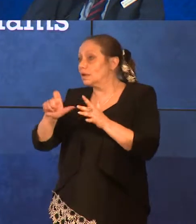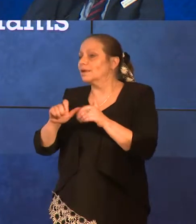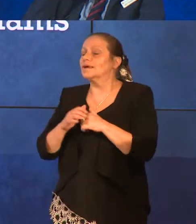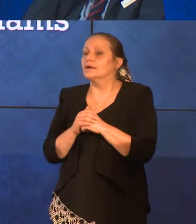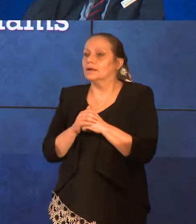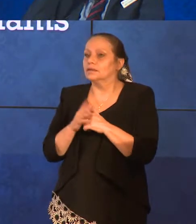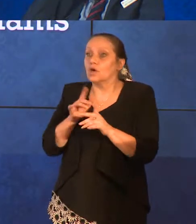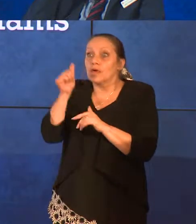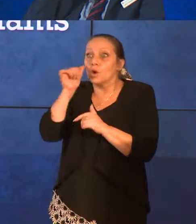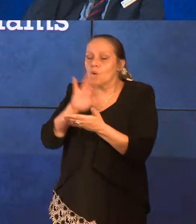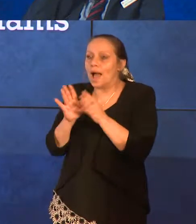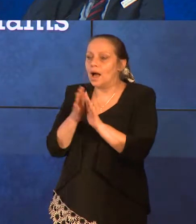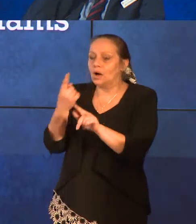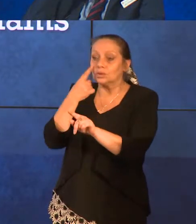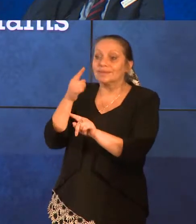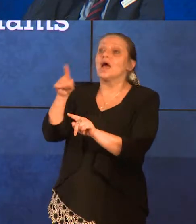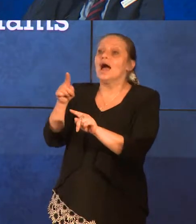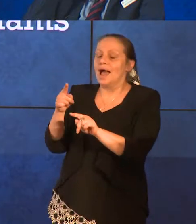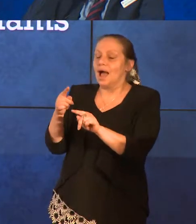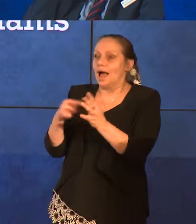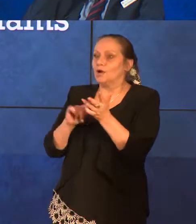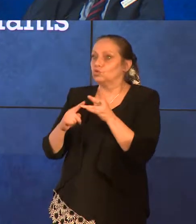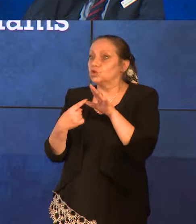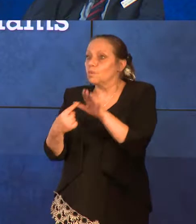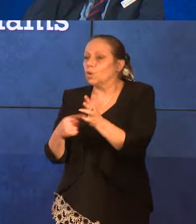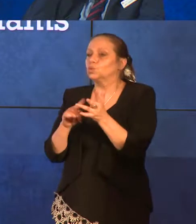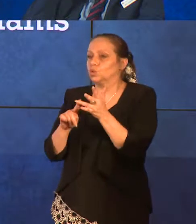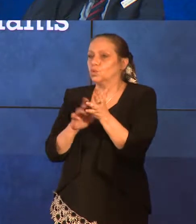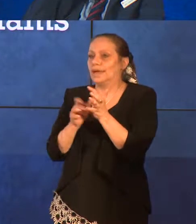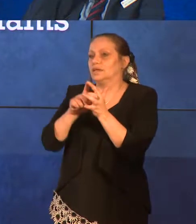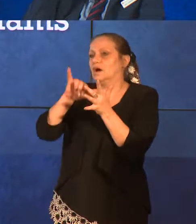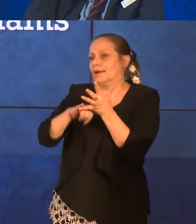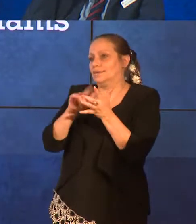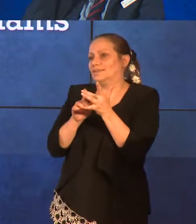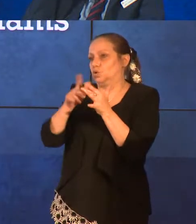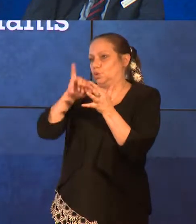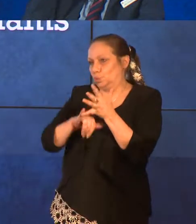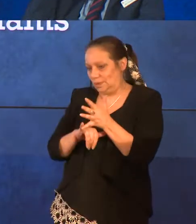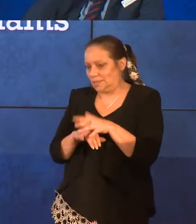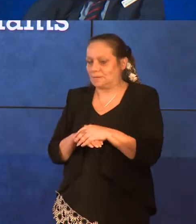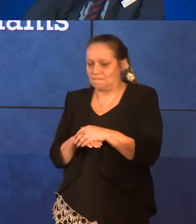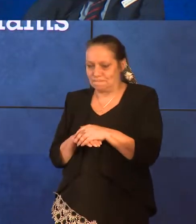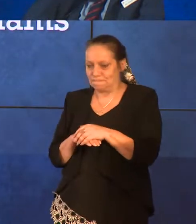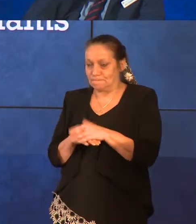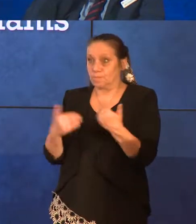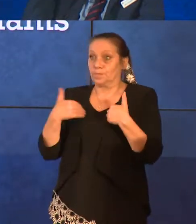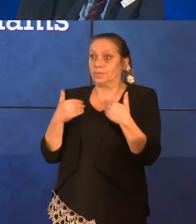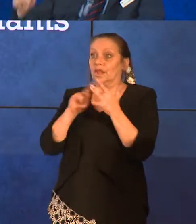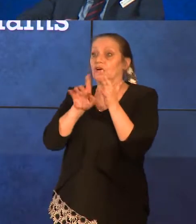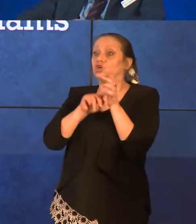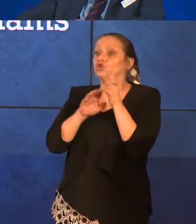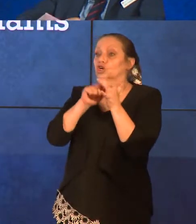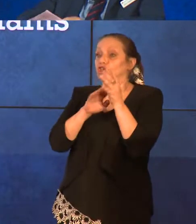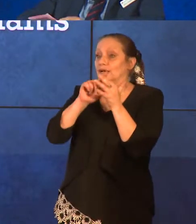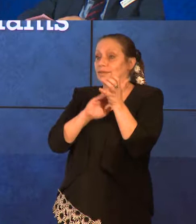so that they know how to spot and respond to NDIS issues as well as they can. Great. John Chesterman,